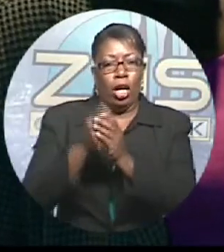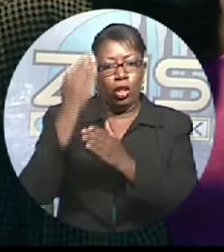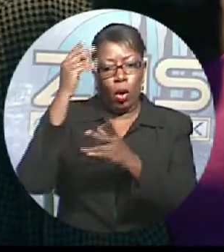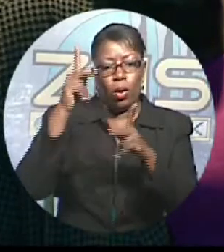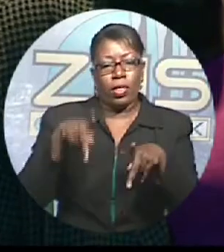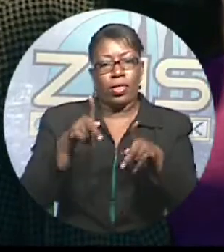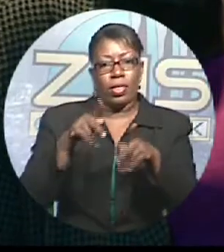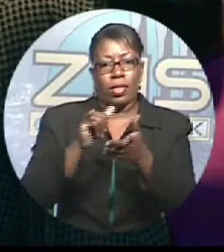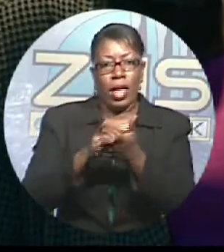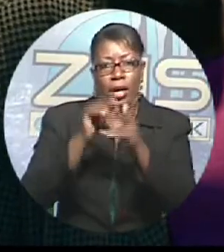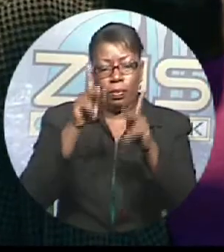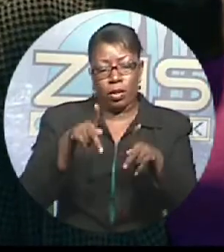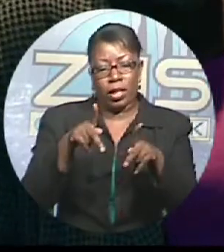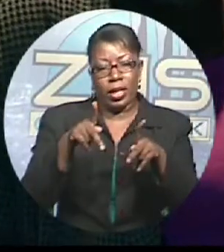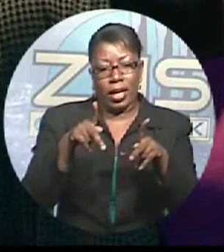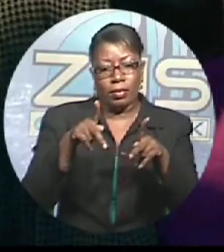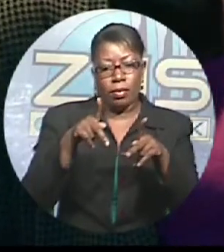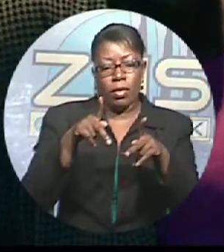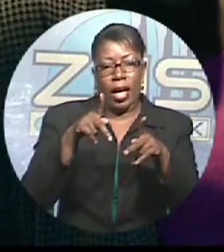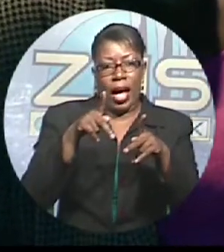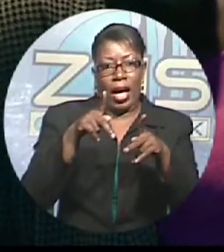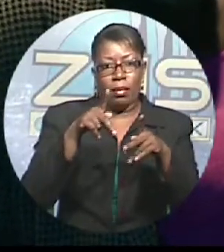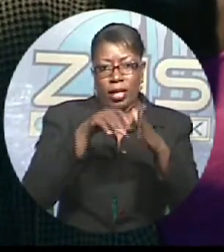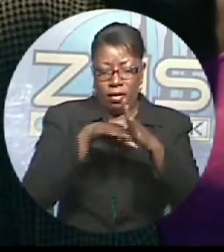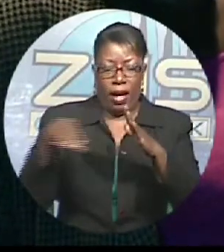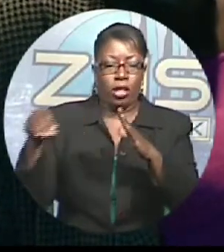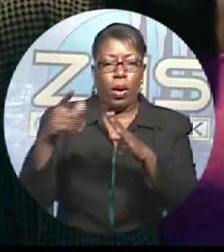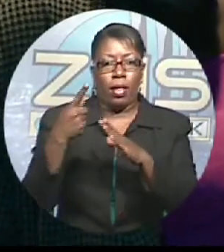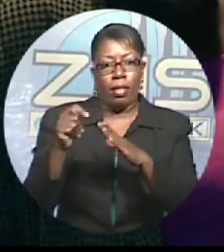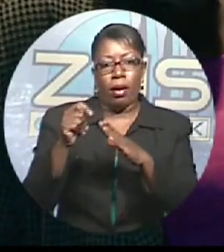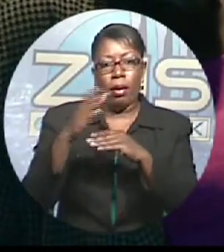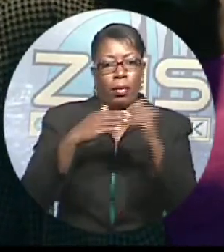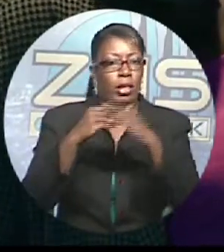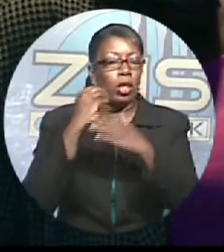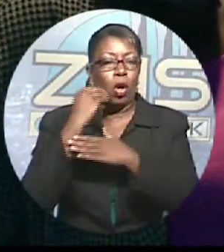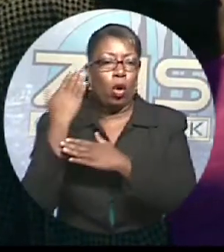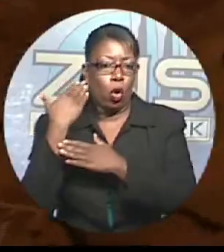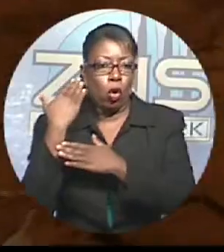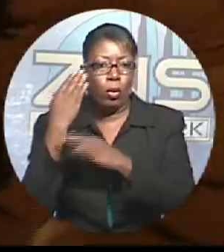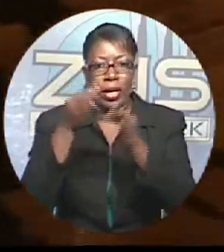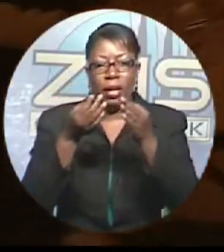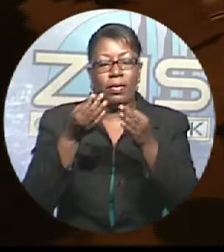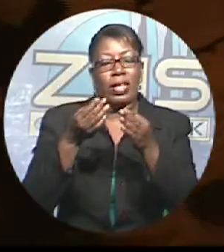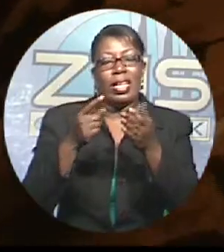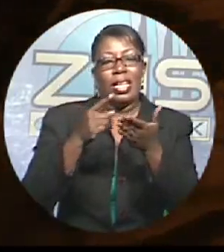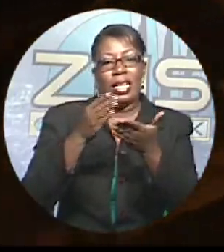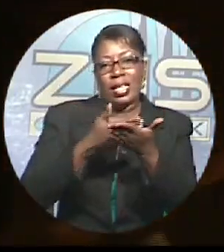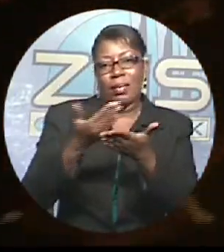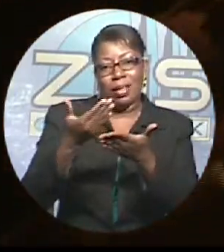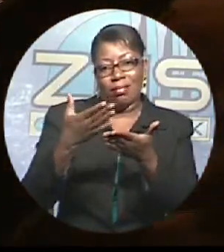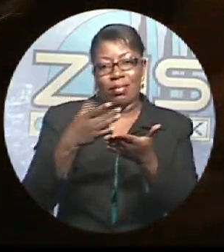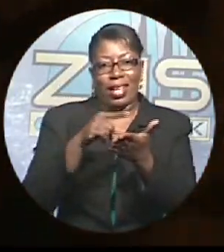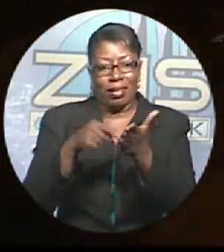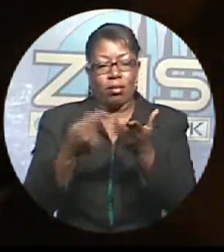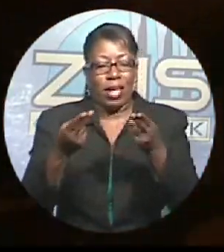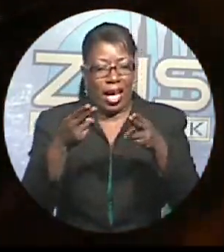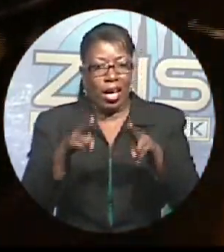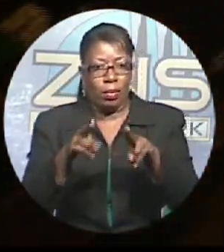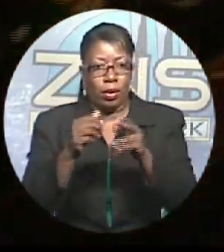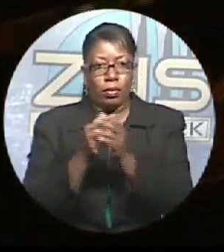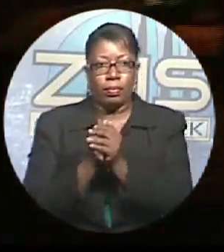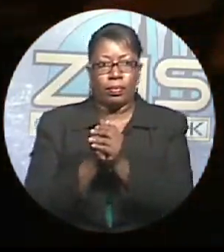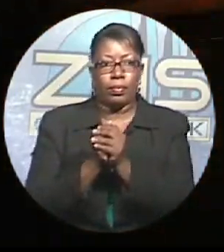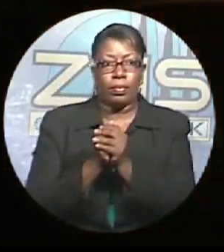that persons are able to make their way out in the event of any incidents taking place. Now investigations into this latest tragedy